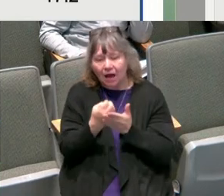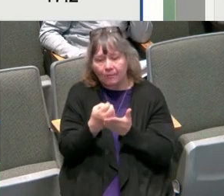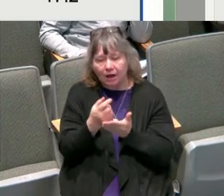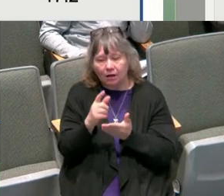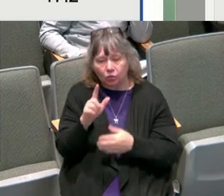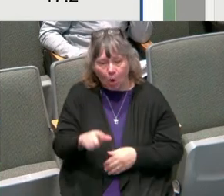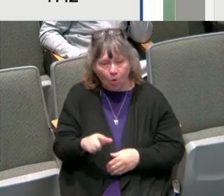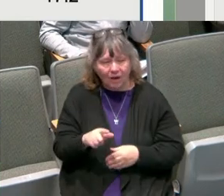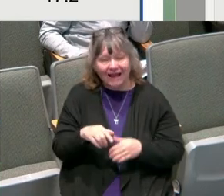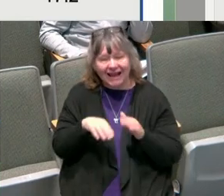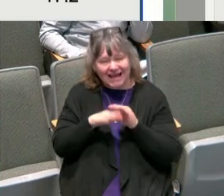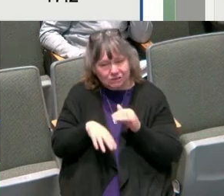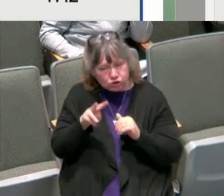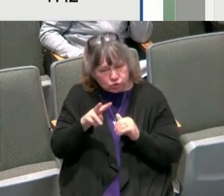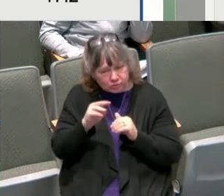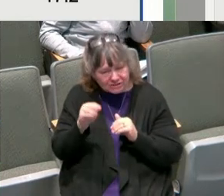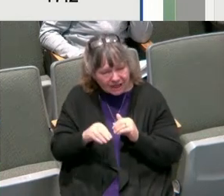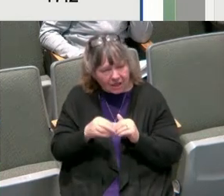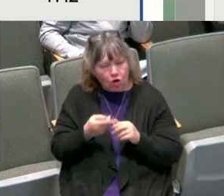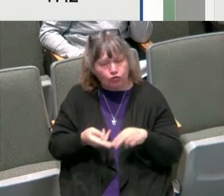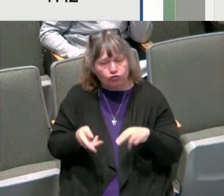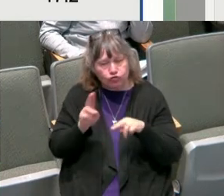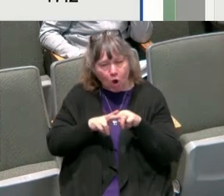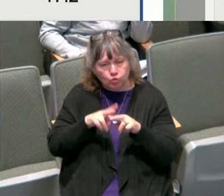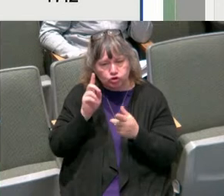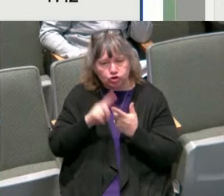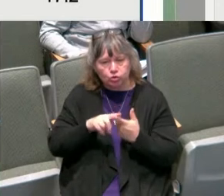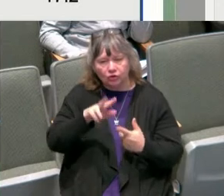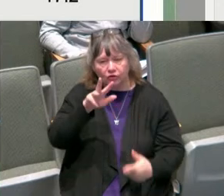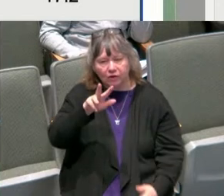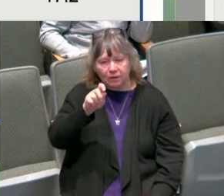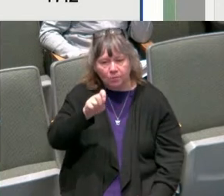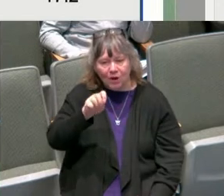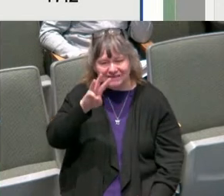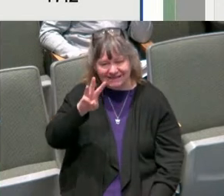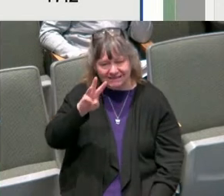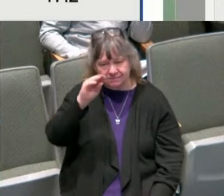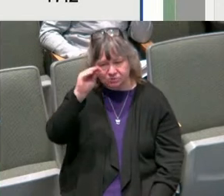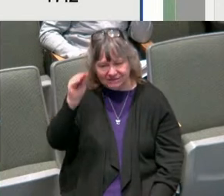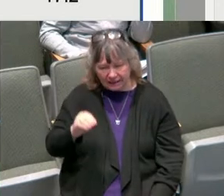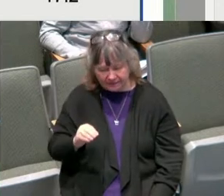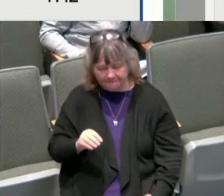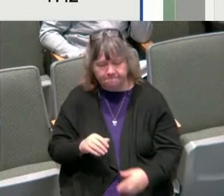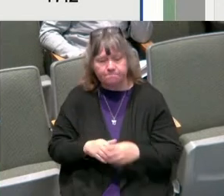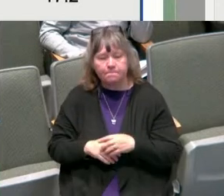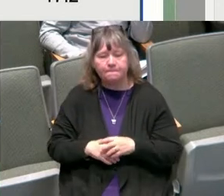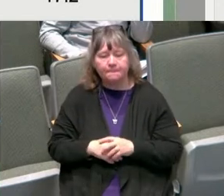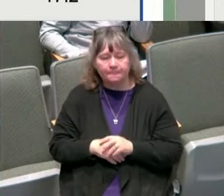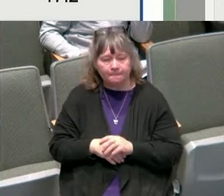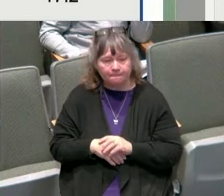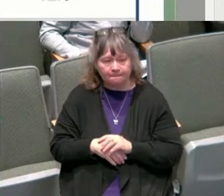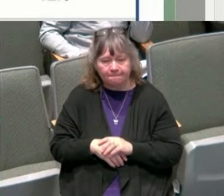in 2010 Rose to 3.6 percent